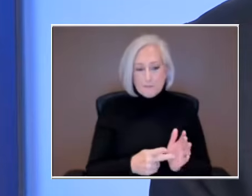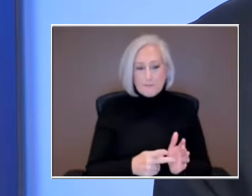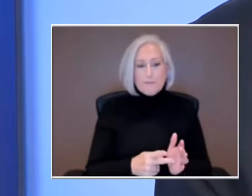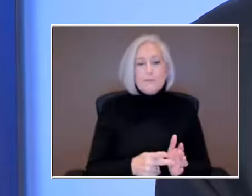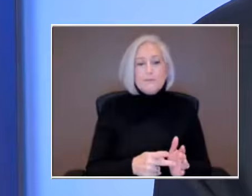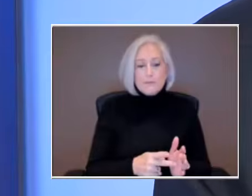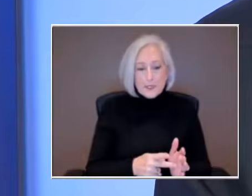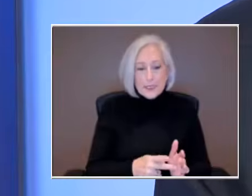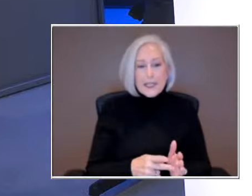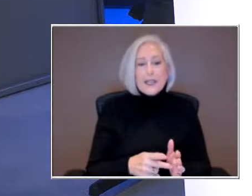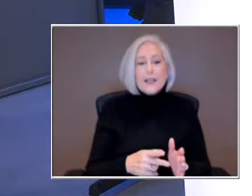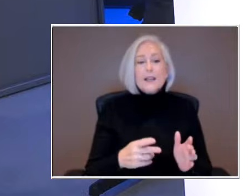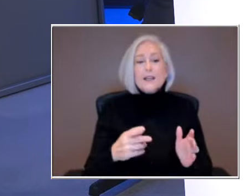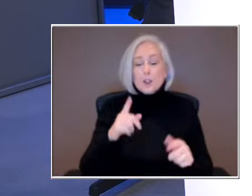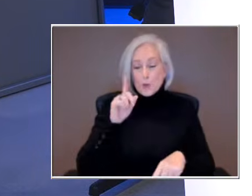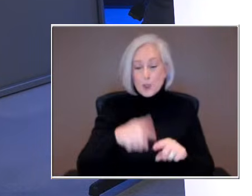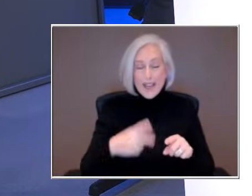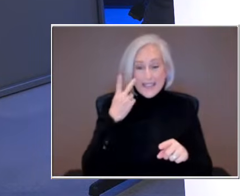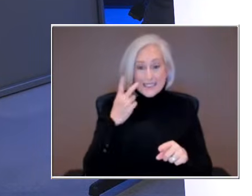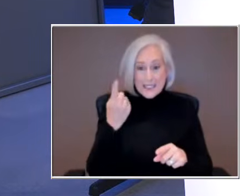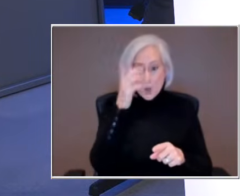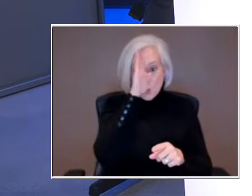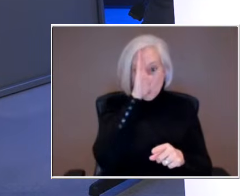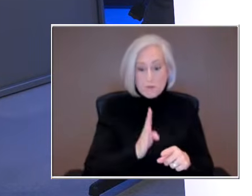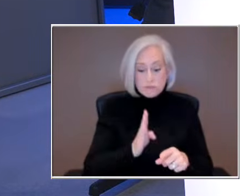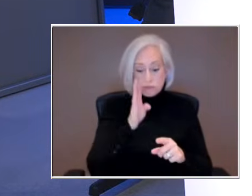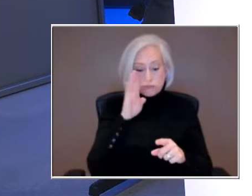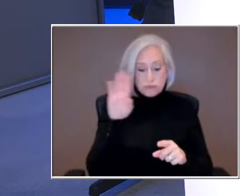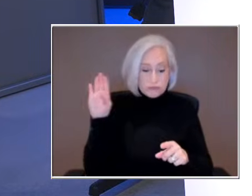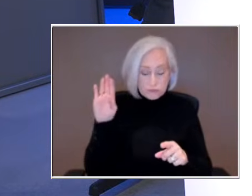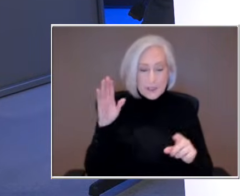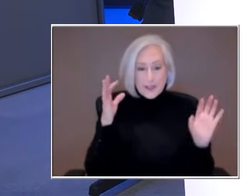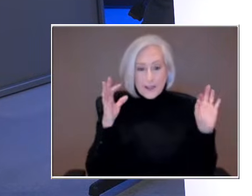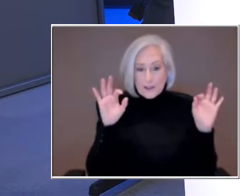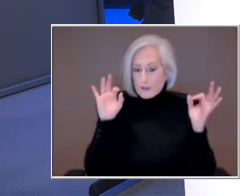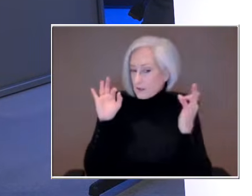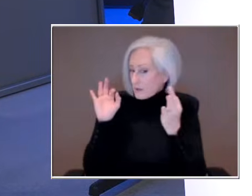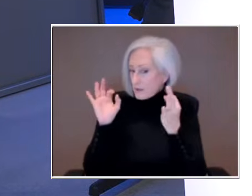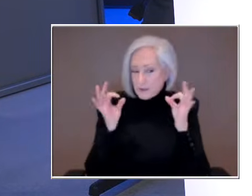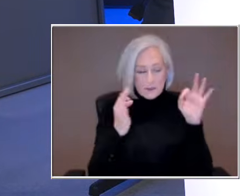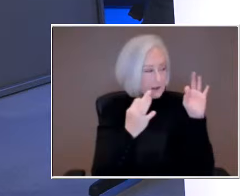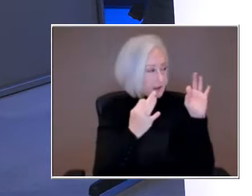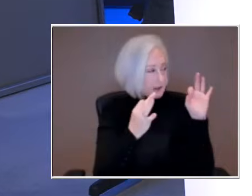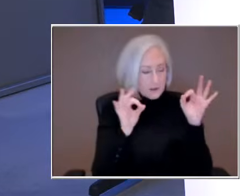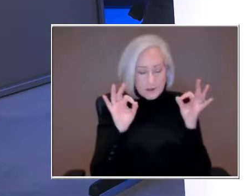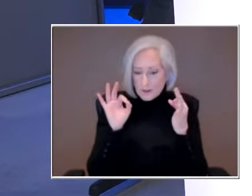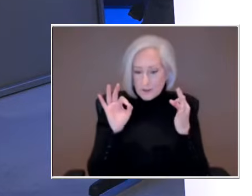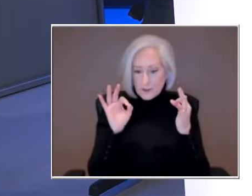bit. Okay. Yeah. But you're still able to do everything that you normally did.